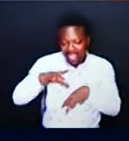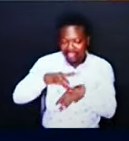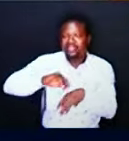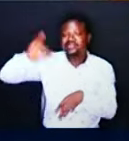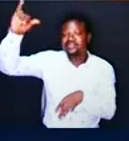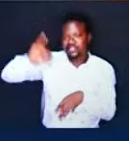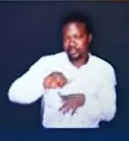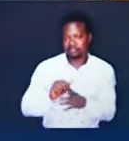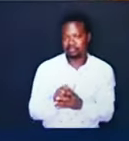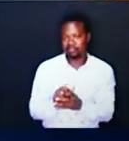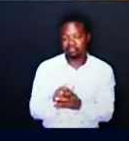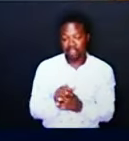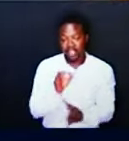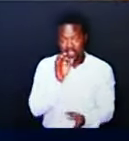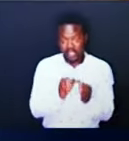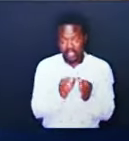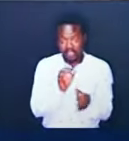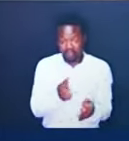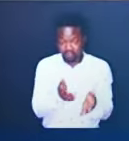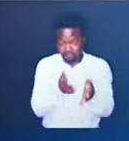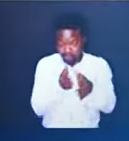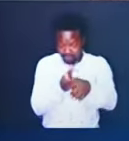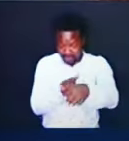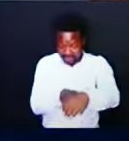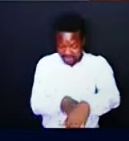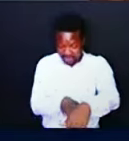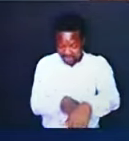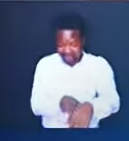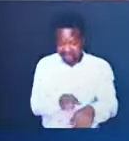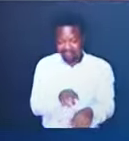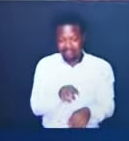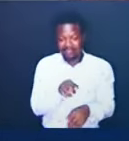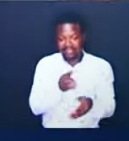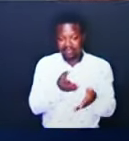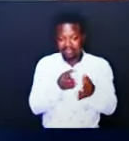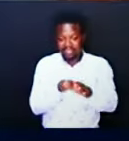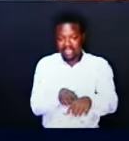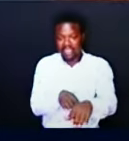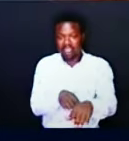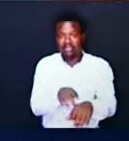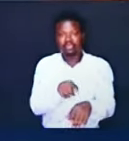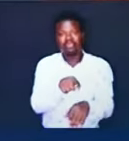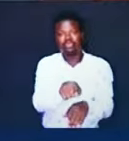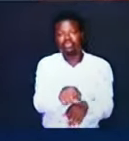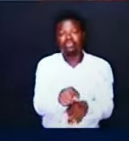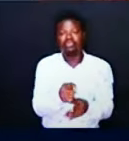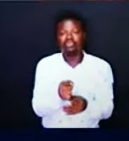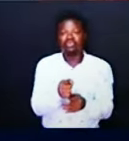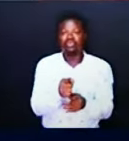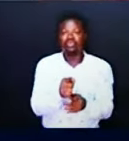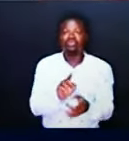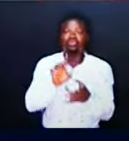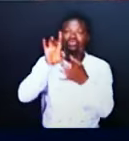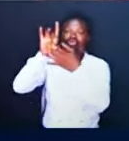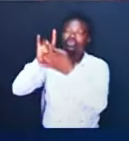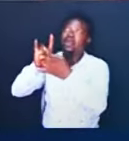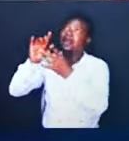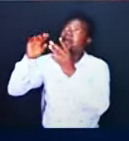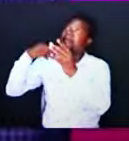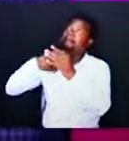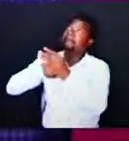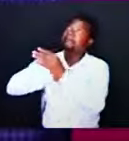the church in heaven, you don't cease to be a member of the church. You be you are part